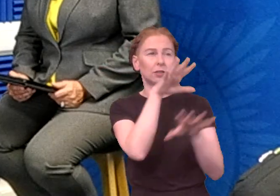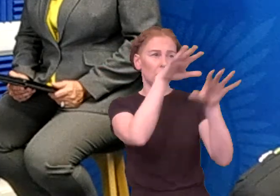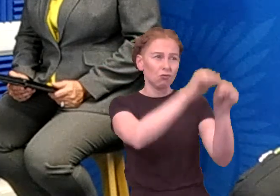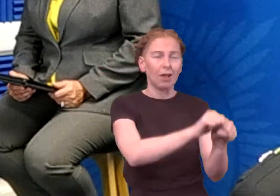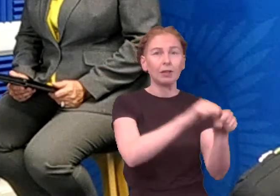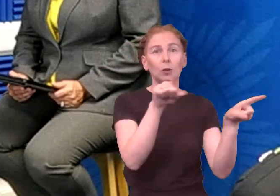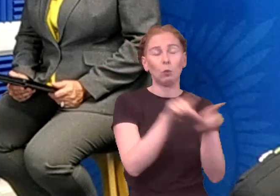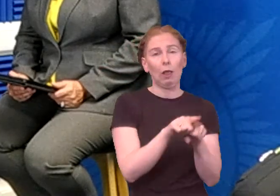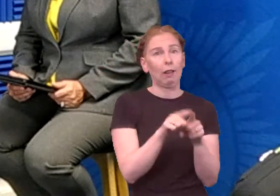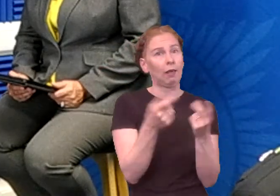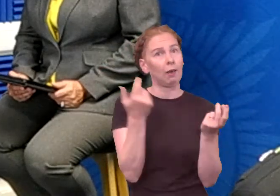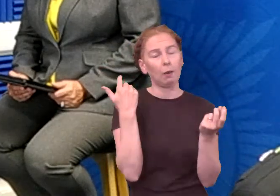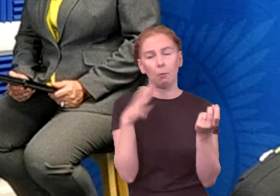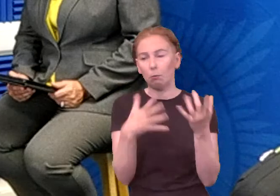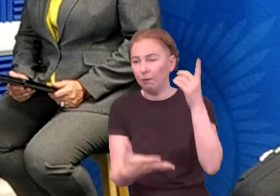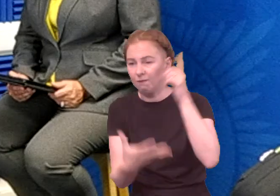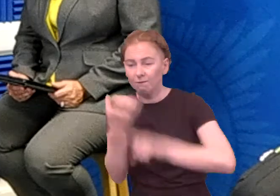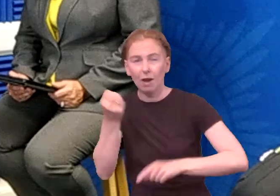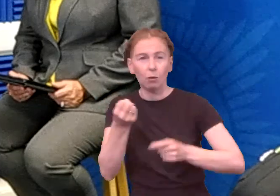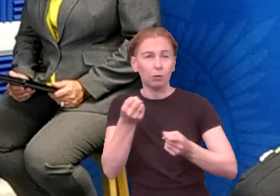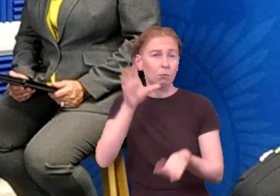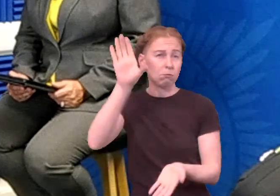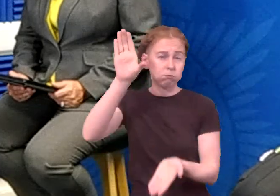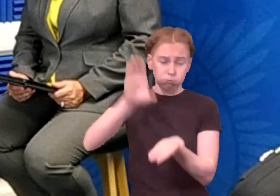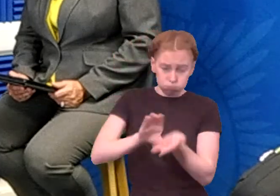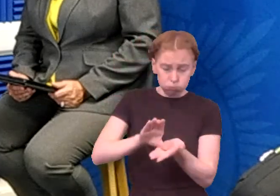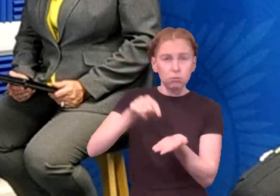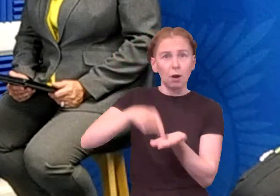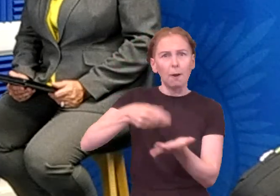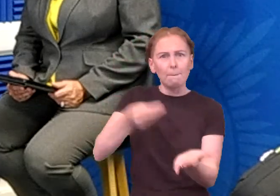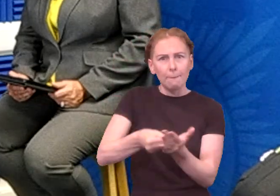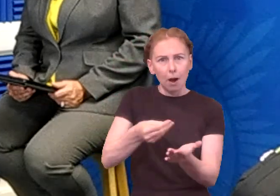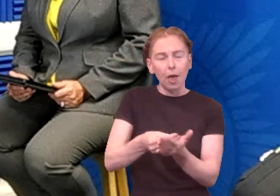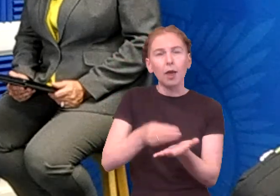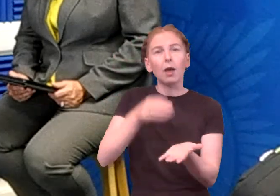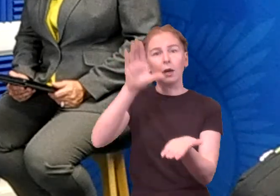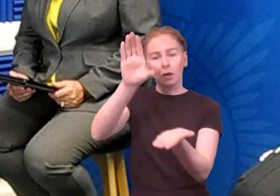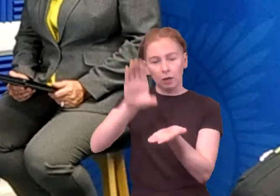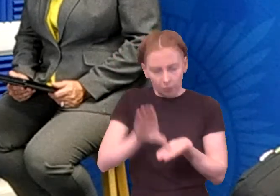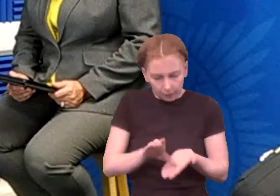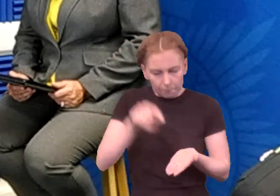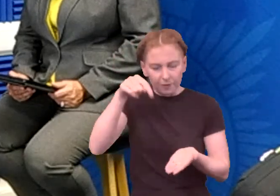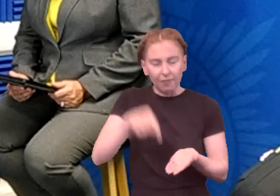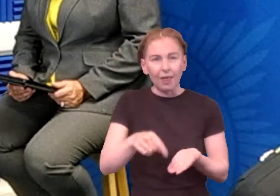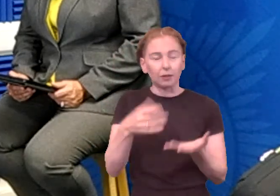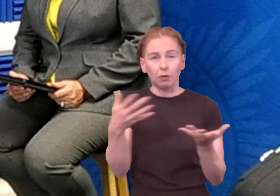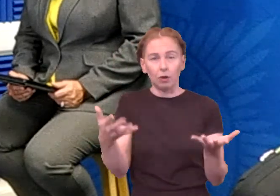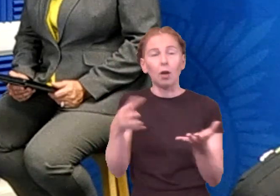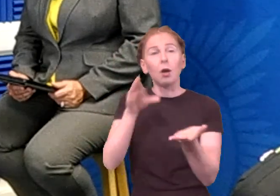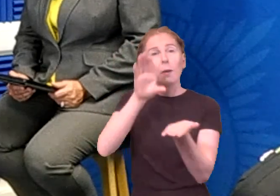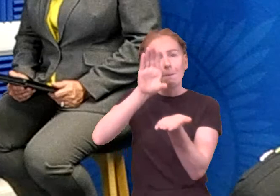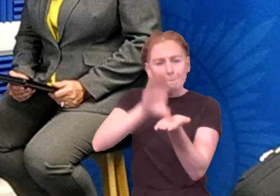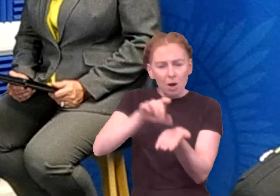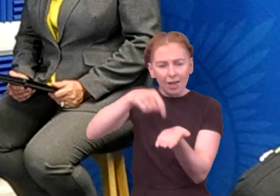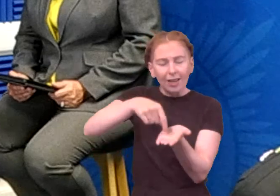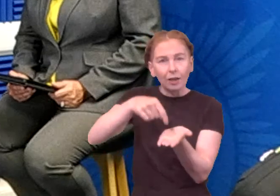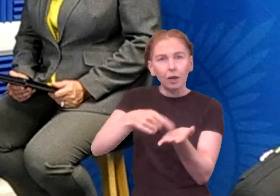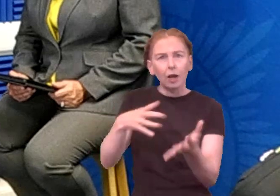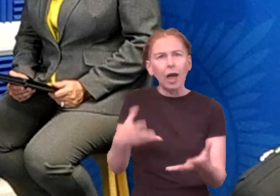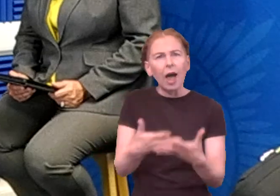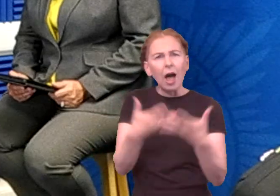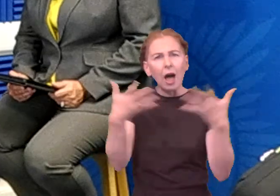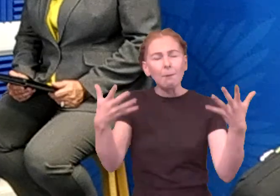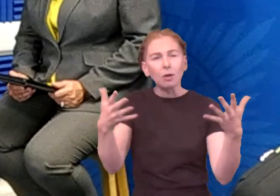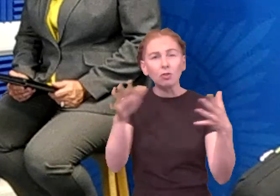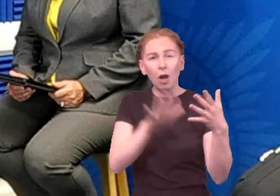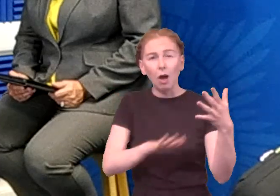money, which we are able to retain. The money trail is into the hundreds of thousands that we